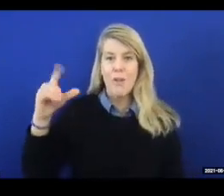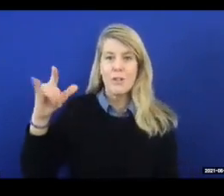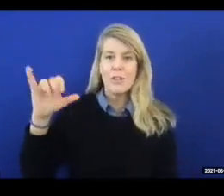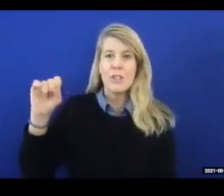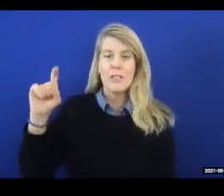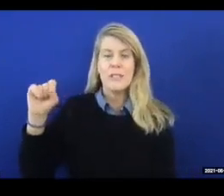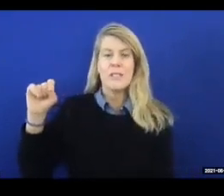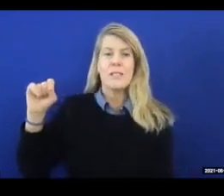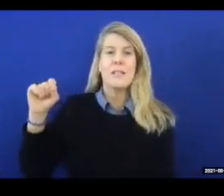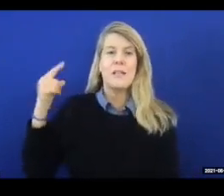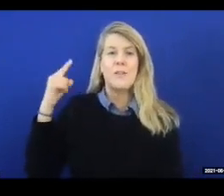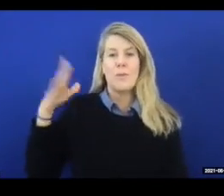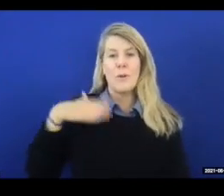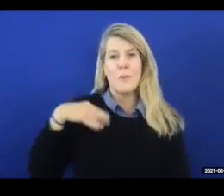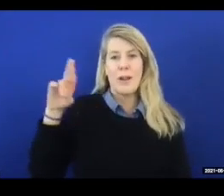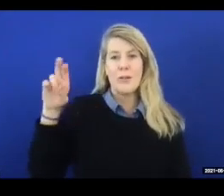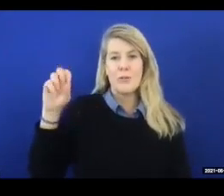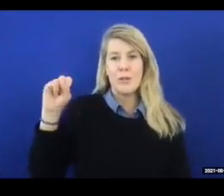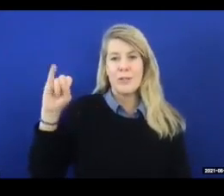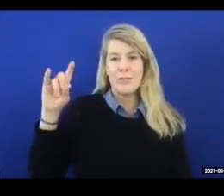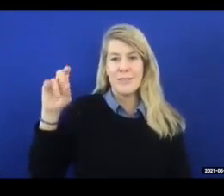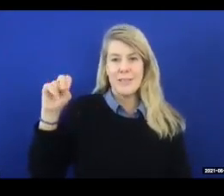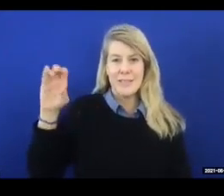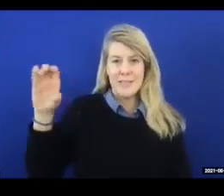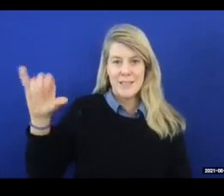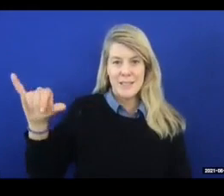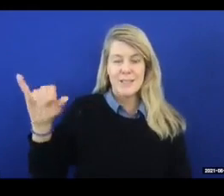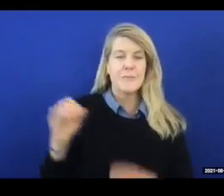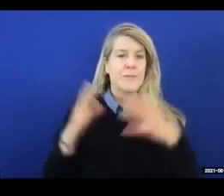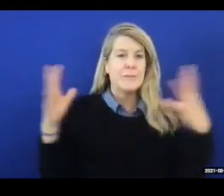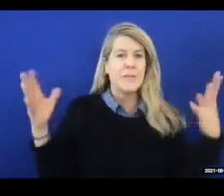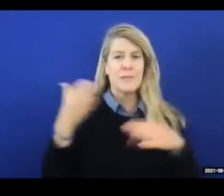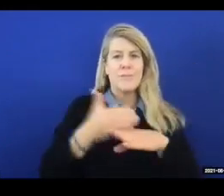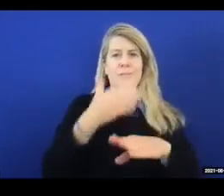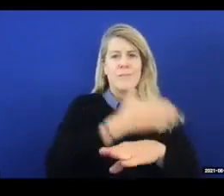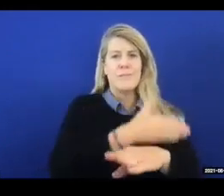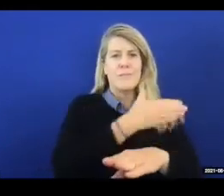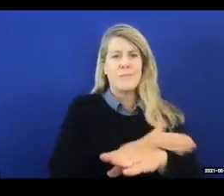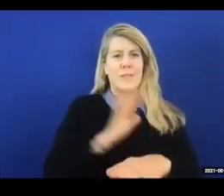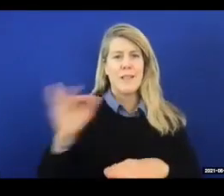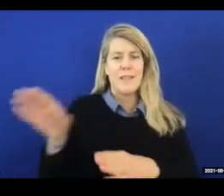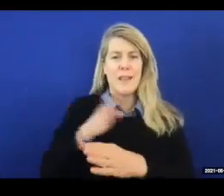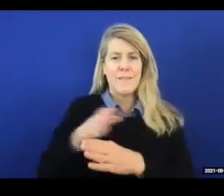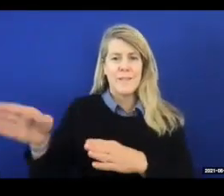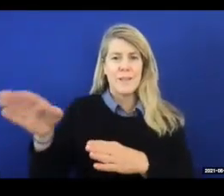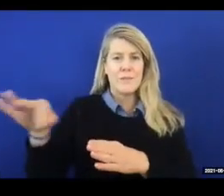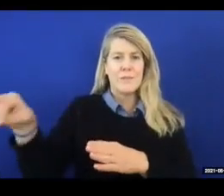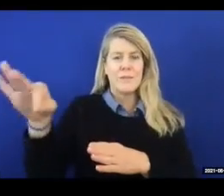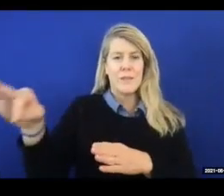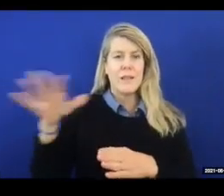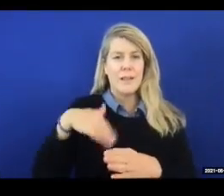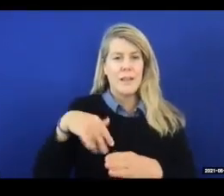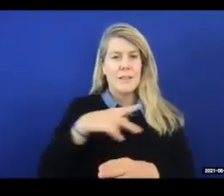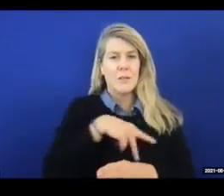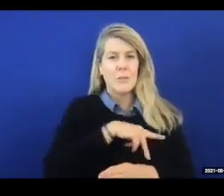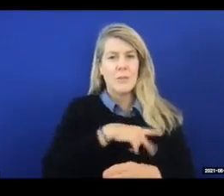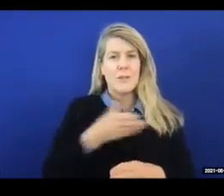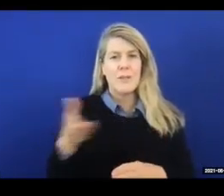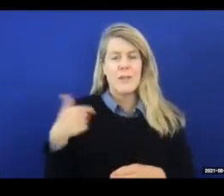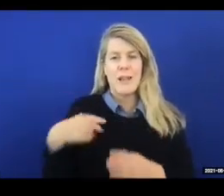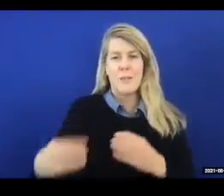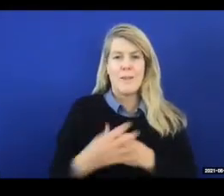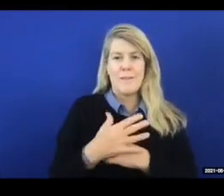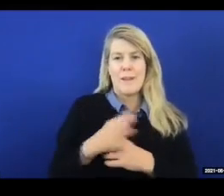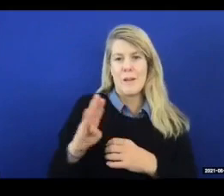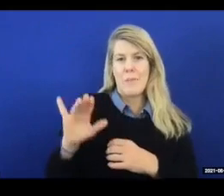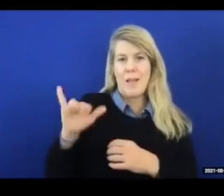cardiologist for my residency, and there's so much more improvement that can be done in that field. It's a personal thing, I've been personally affected by